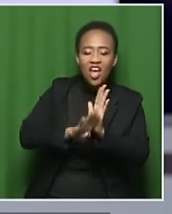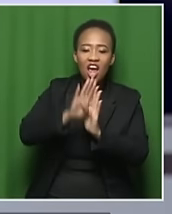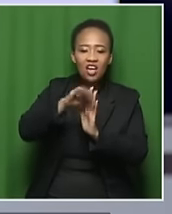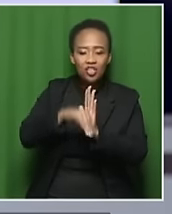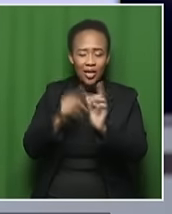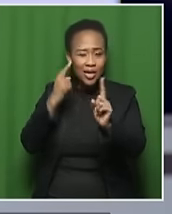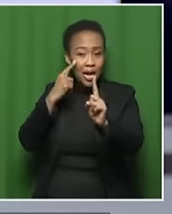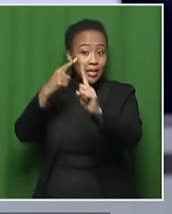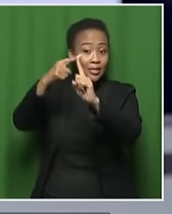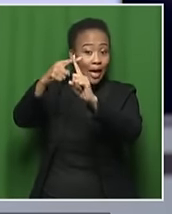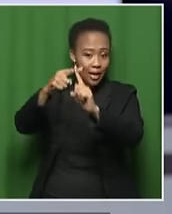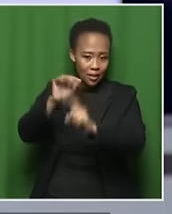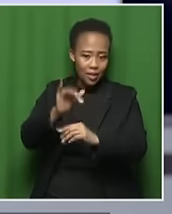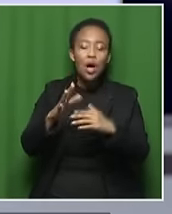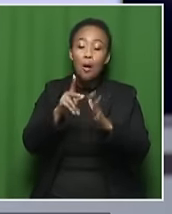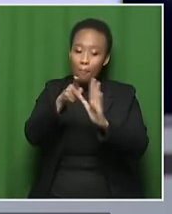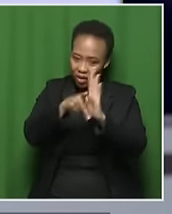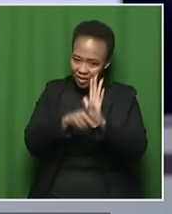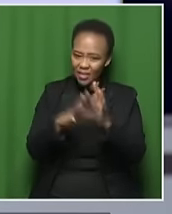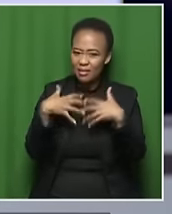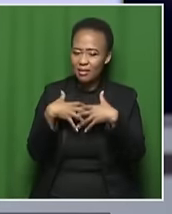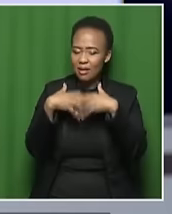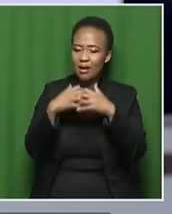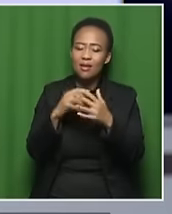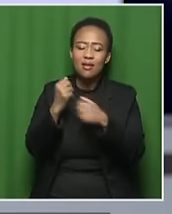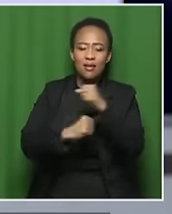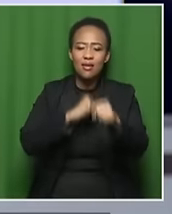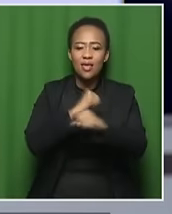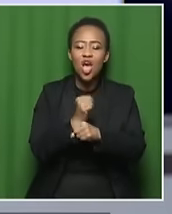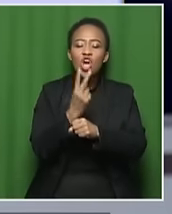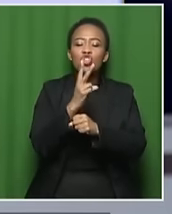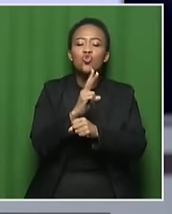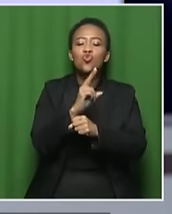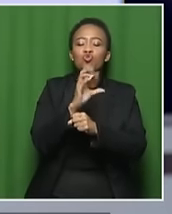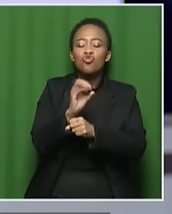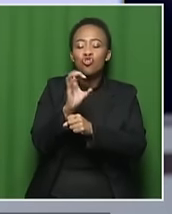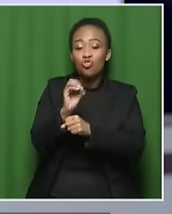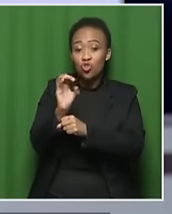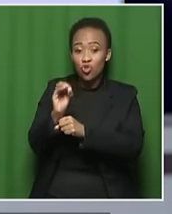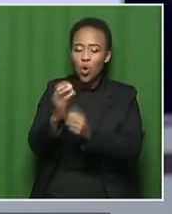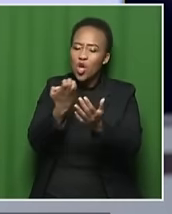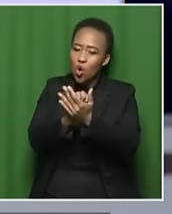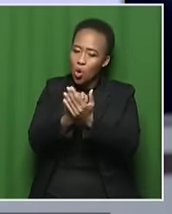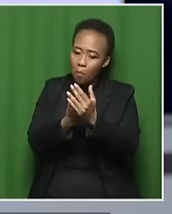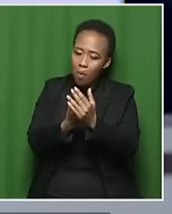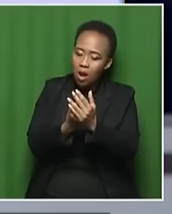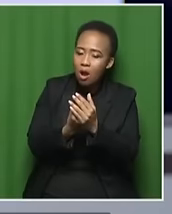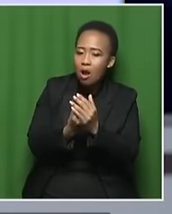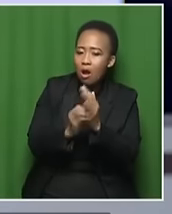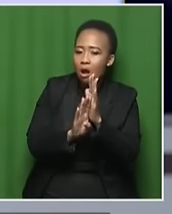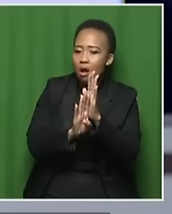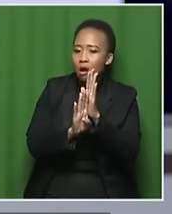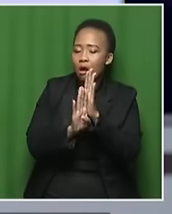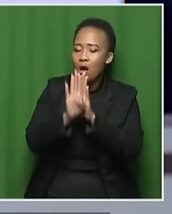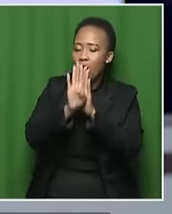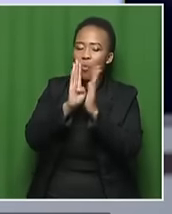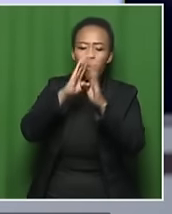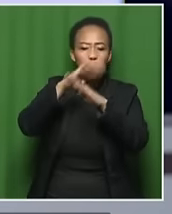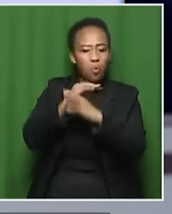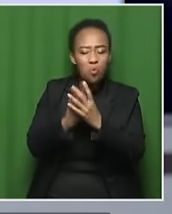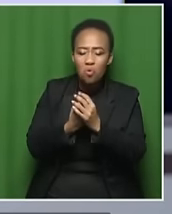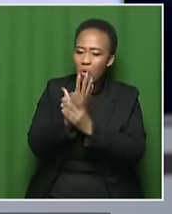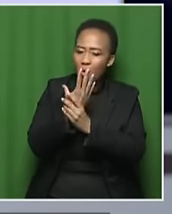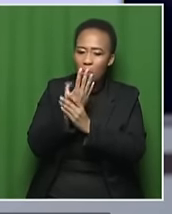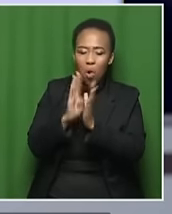started this policy in the year 2000. And the reason why this economy is not growing is because this government put in what they